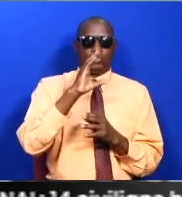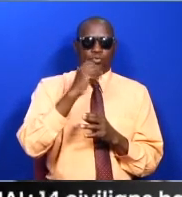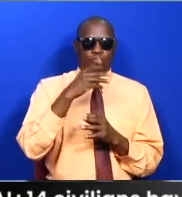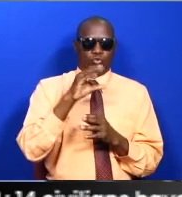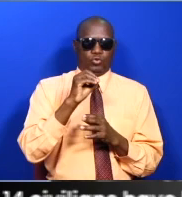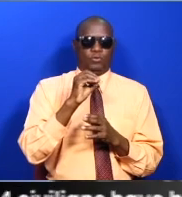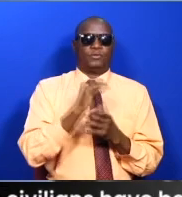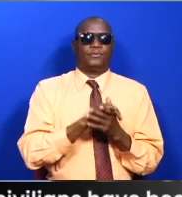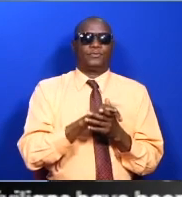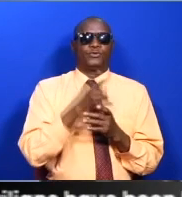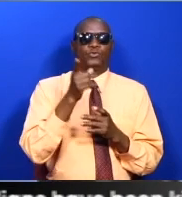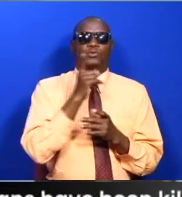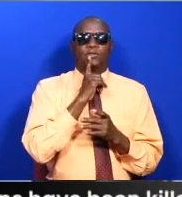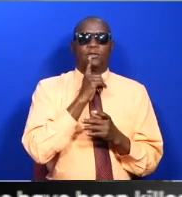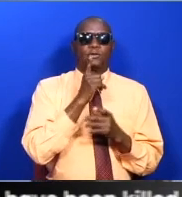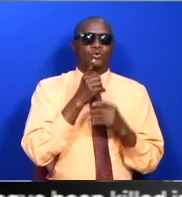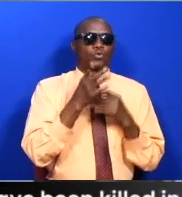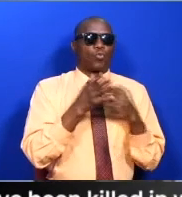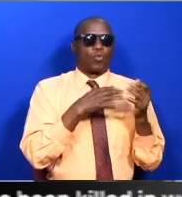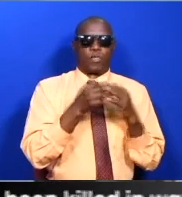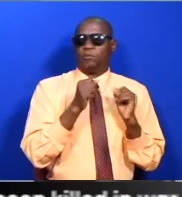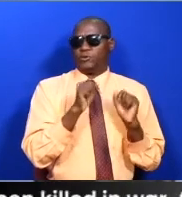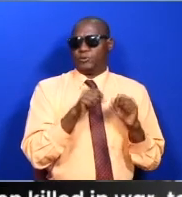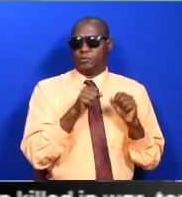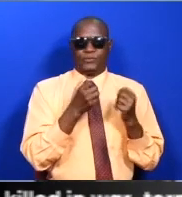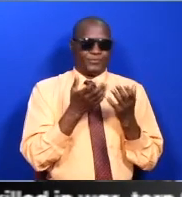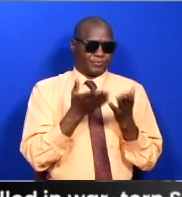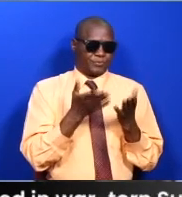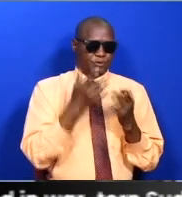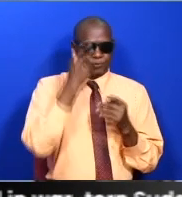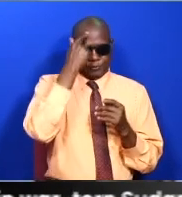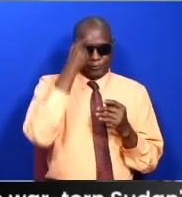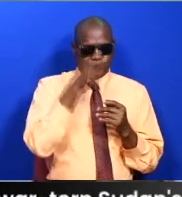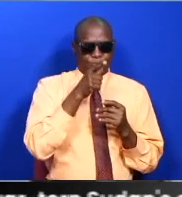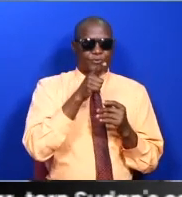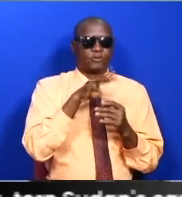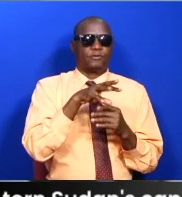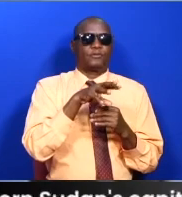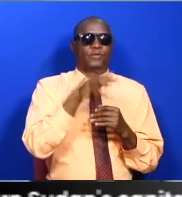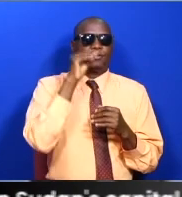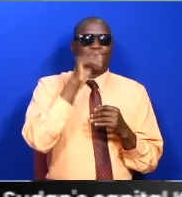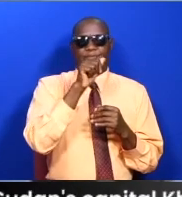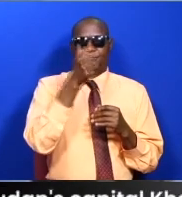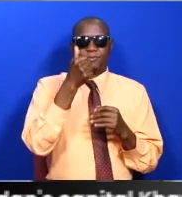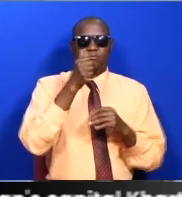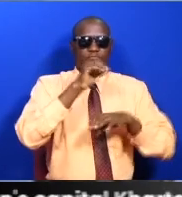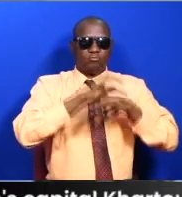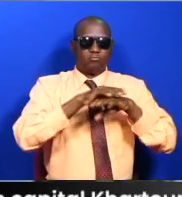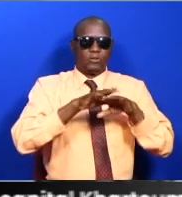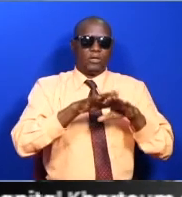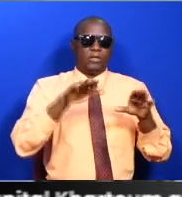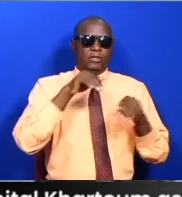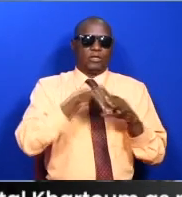you came and said whether it was possible for you to find any appropriate land in